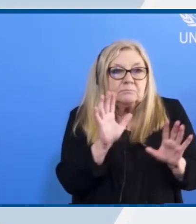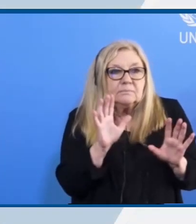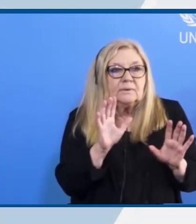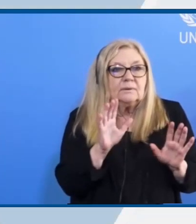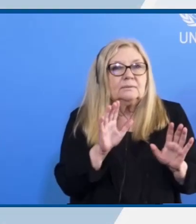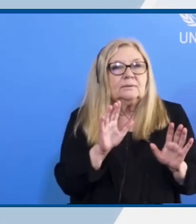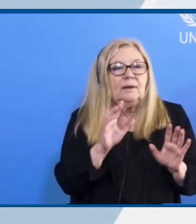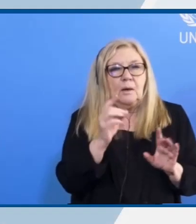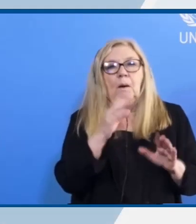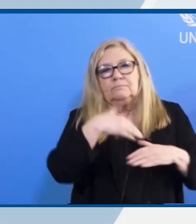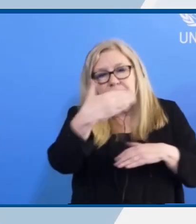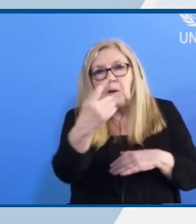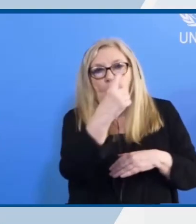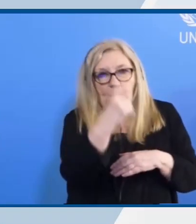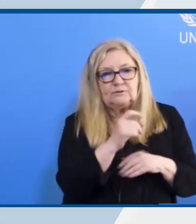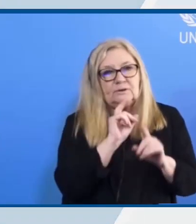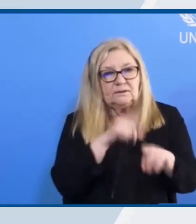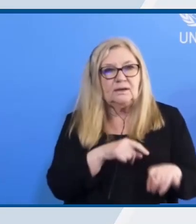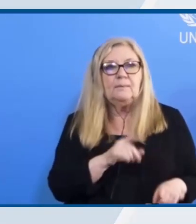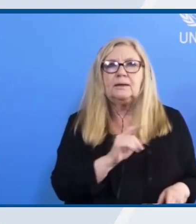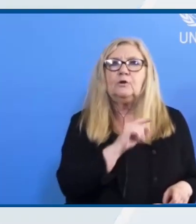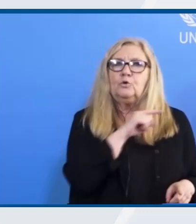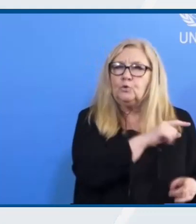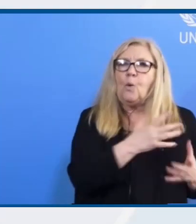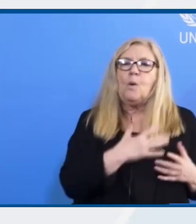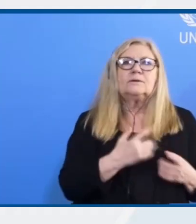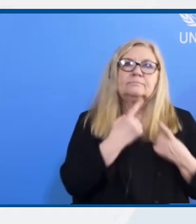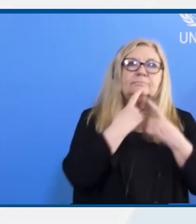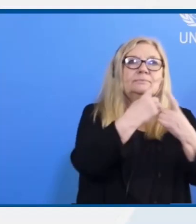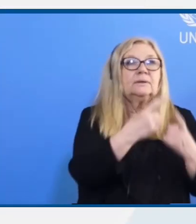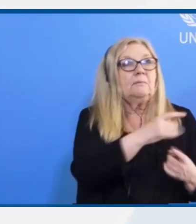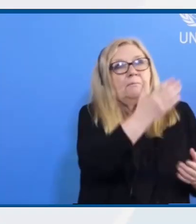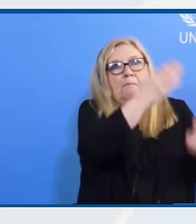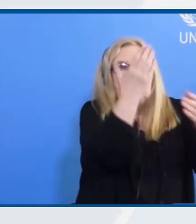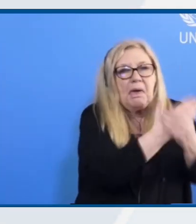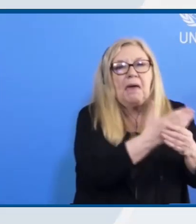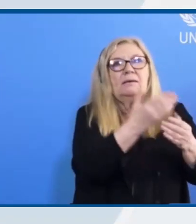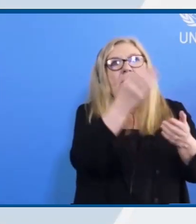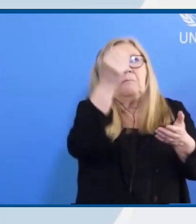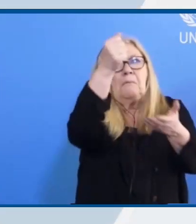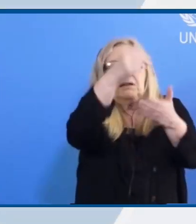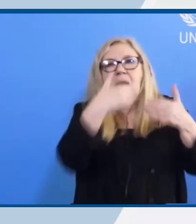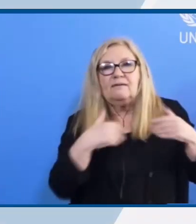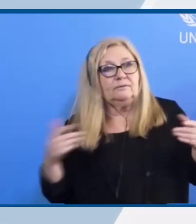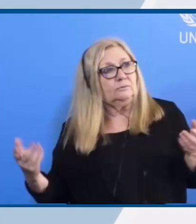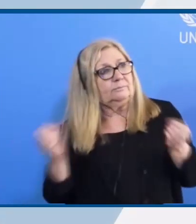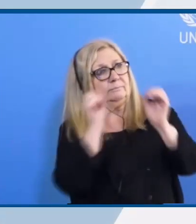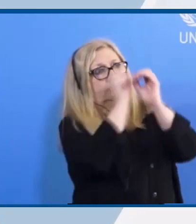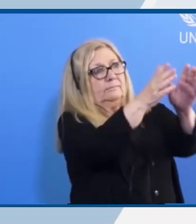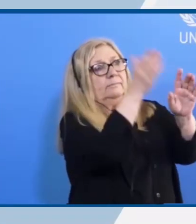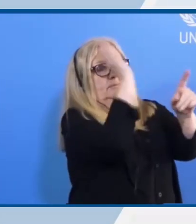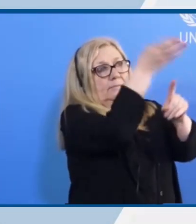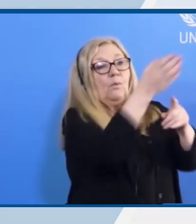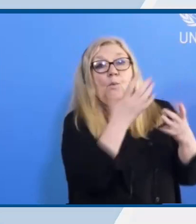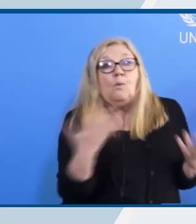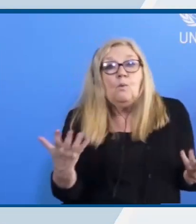questions and answers. What could be your message to the financial institutions to make sure that the right financial mechanisms